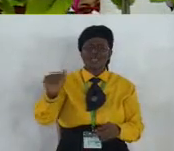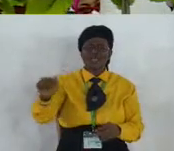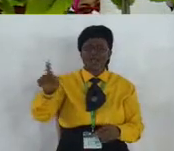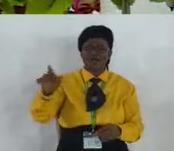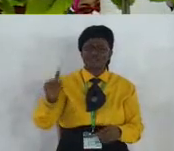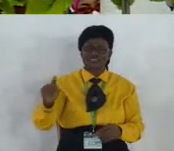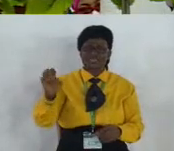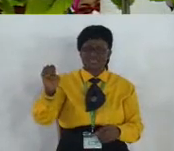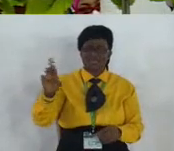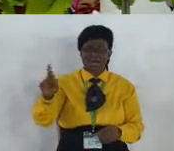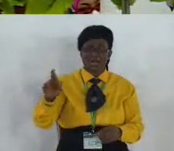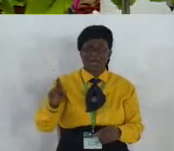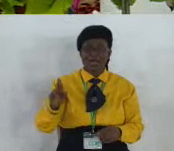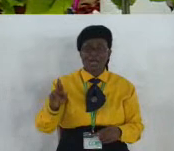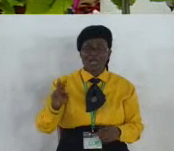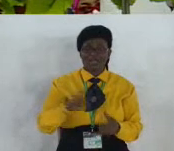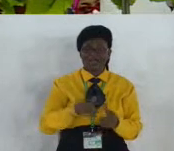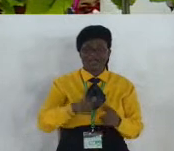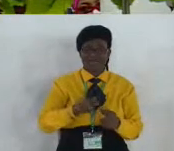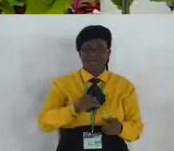Because I've just become general overseer.